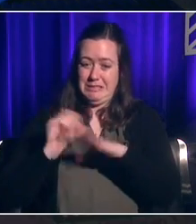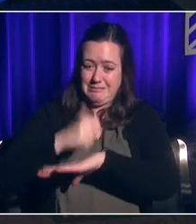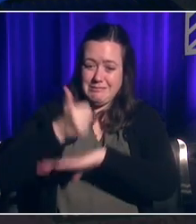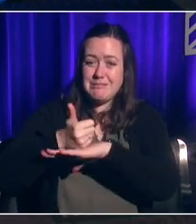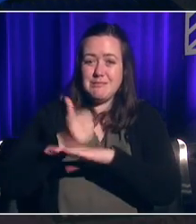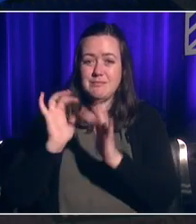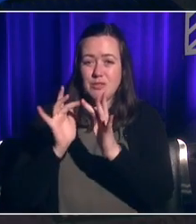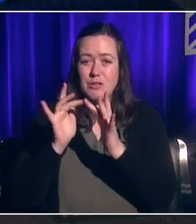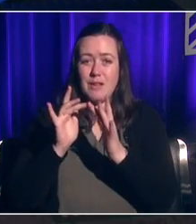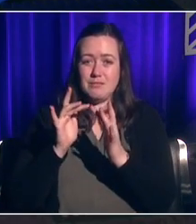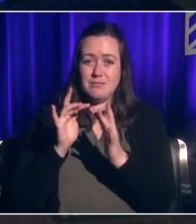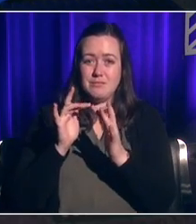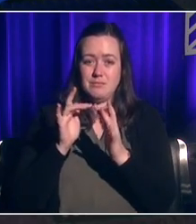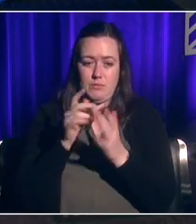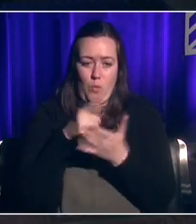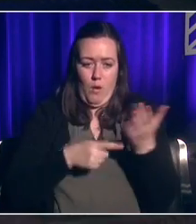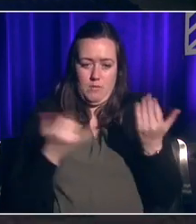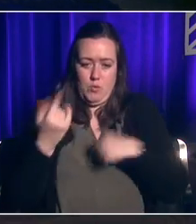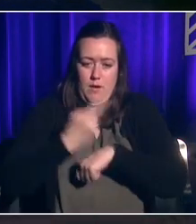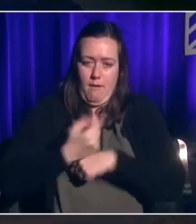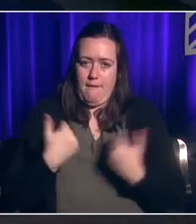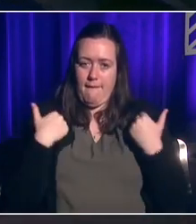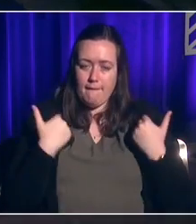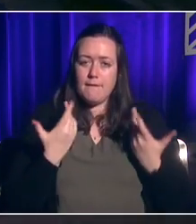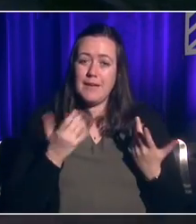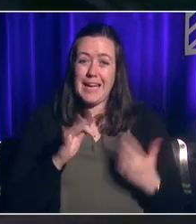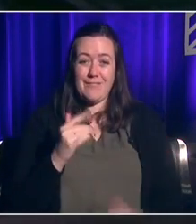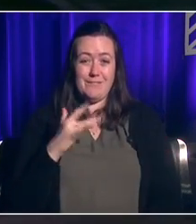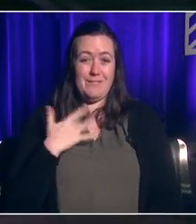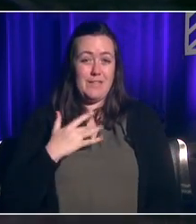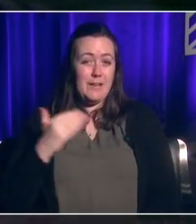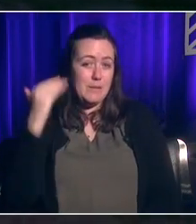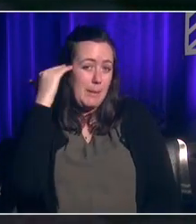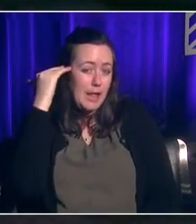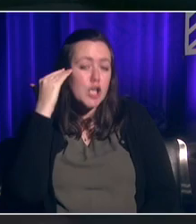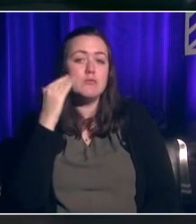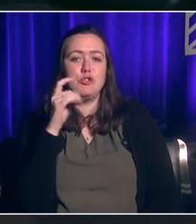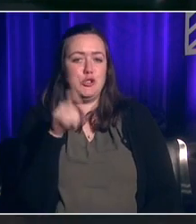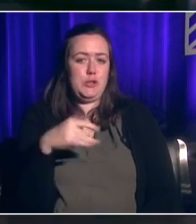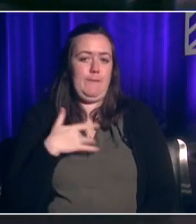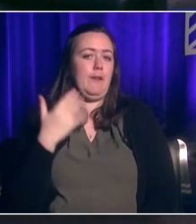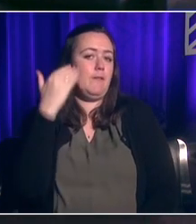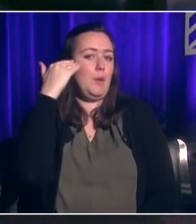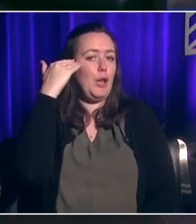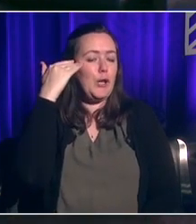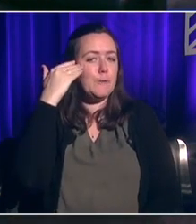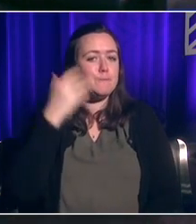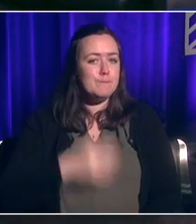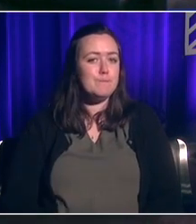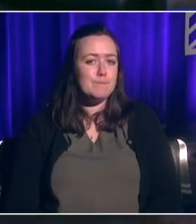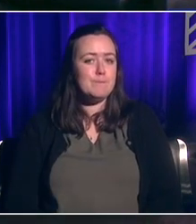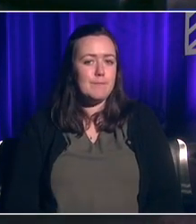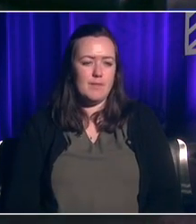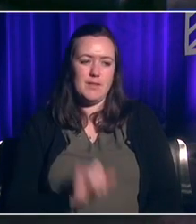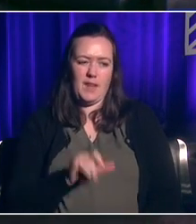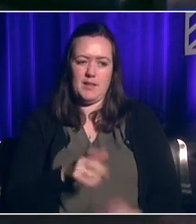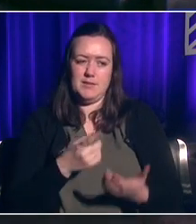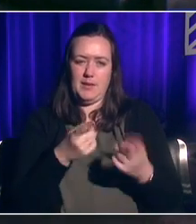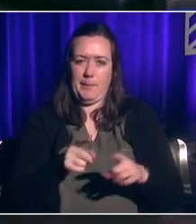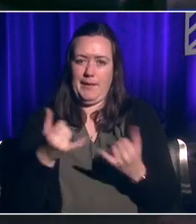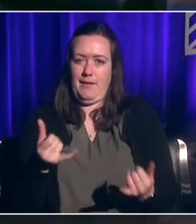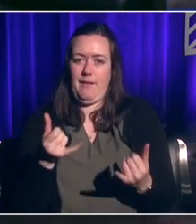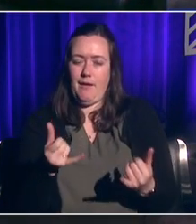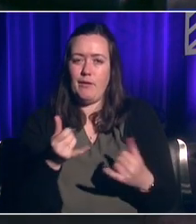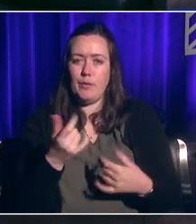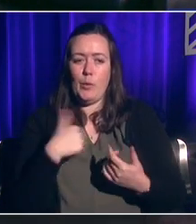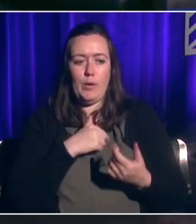If that sounds familiar, it should, because I think that that's one of the things that we're happening right now in this country. We are grappling with what we're going to do with